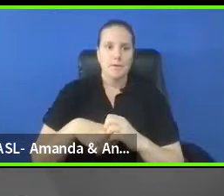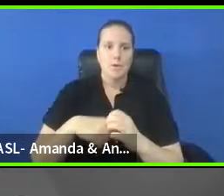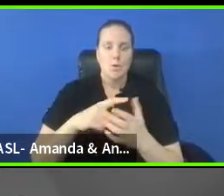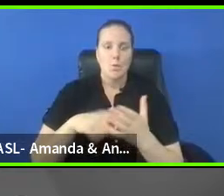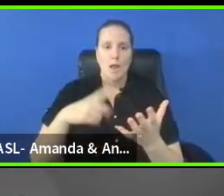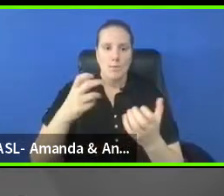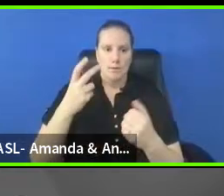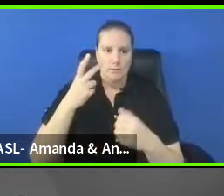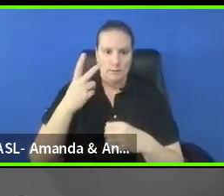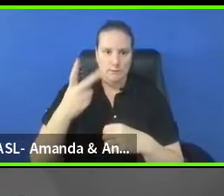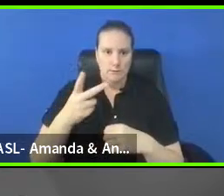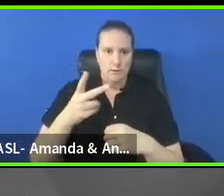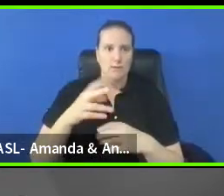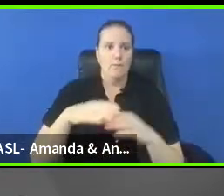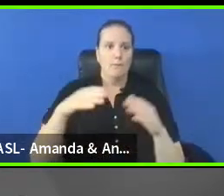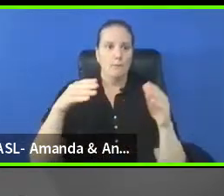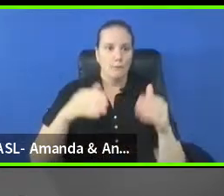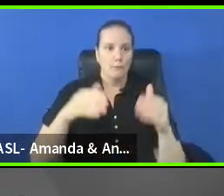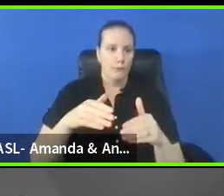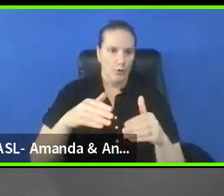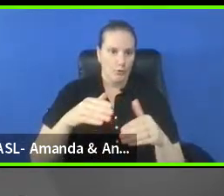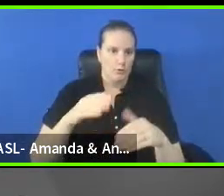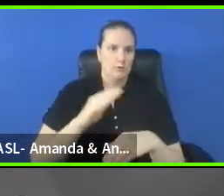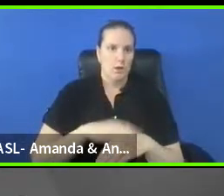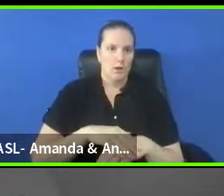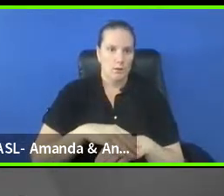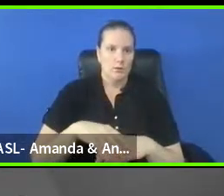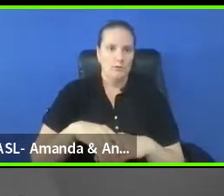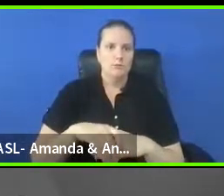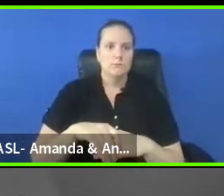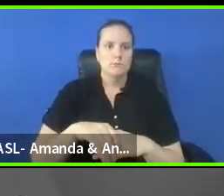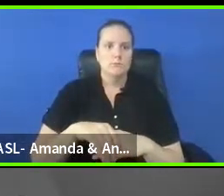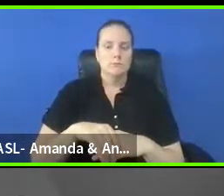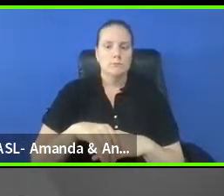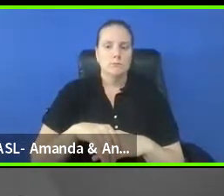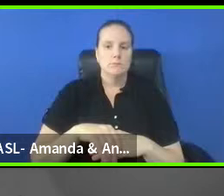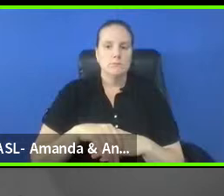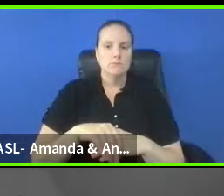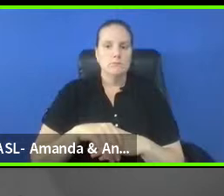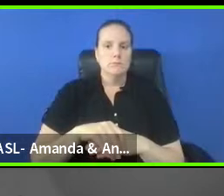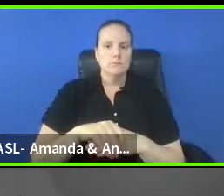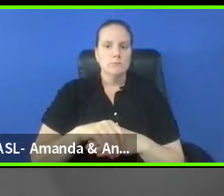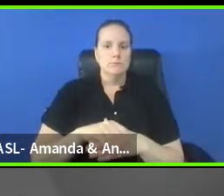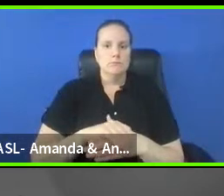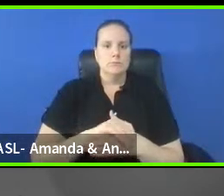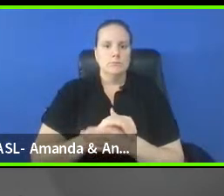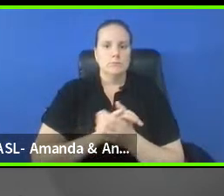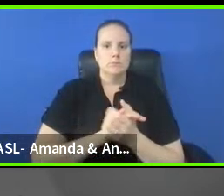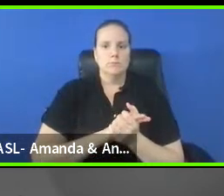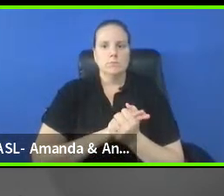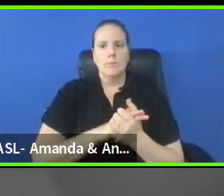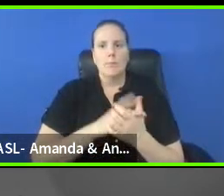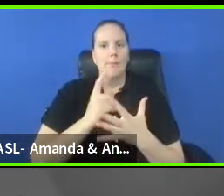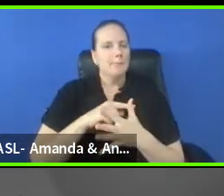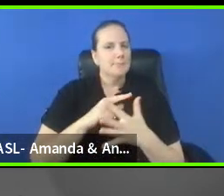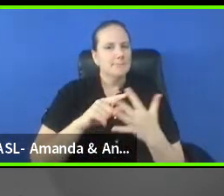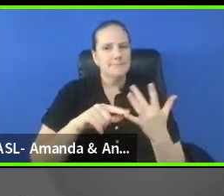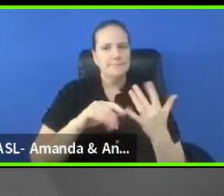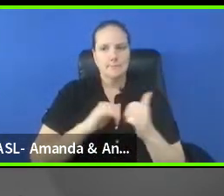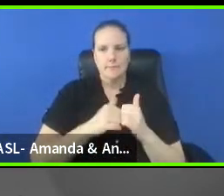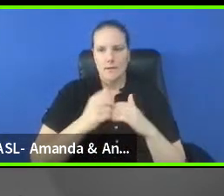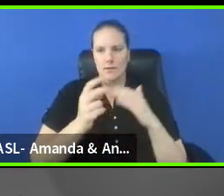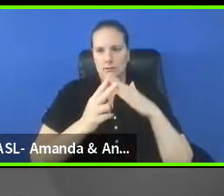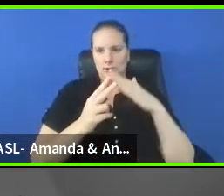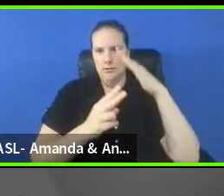see a focus on going forward is the details of how the